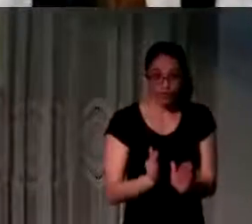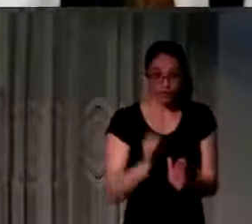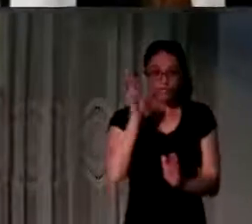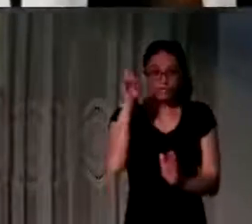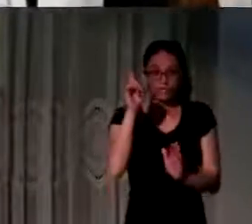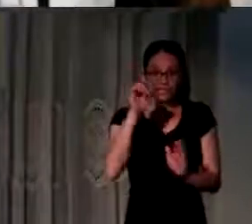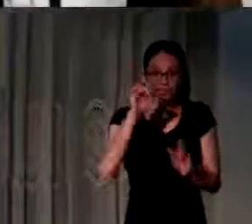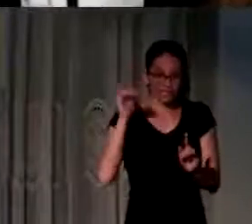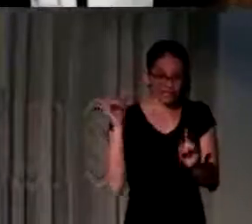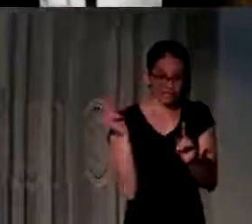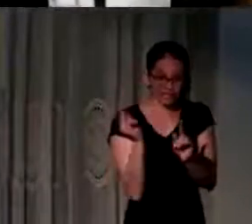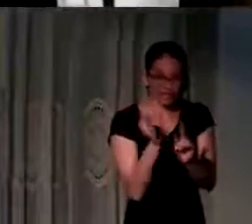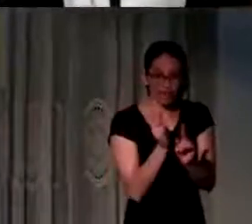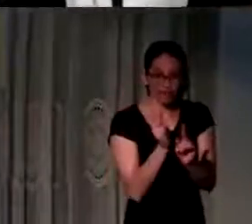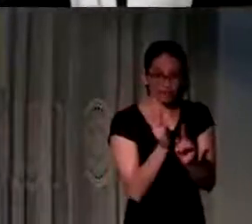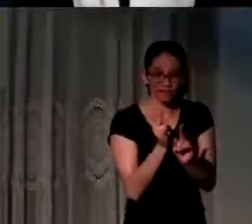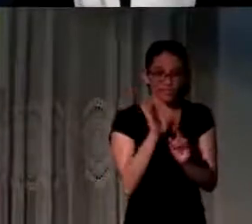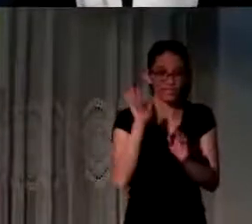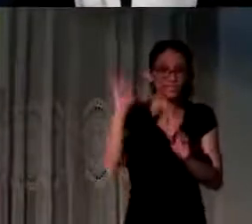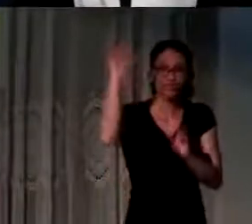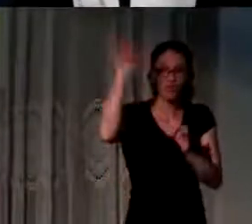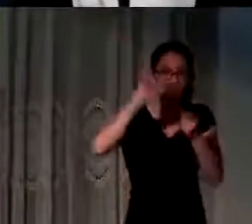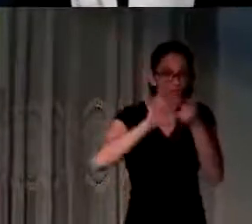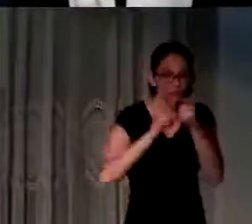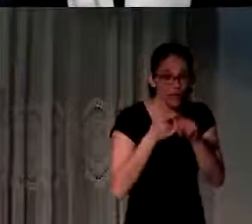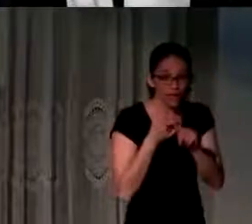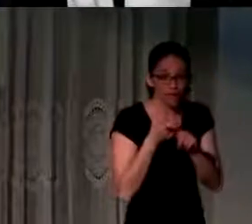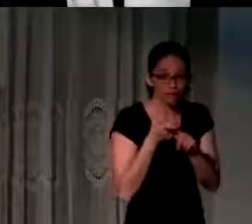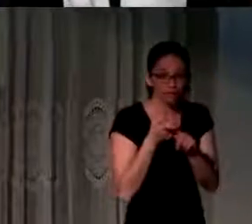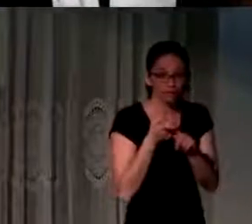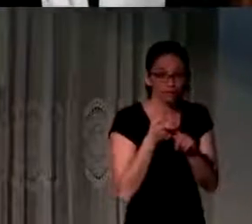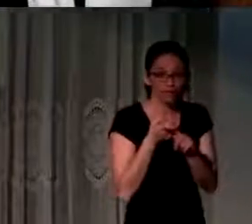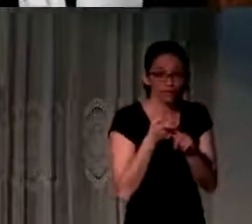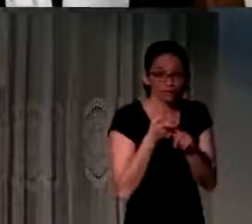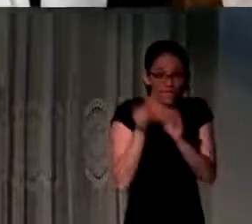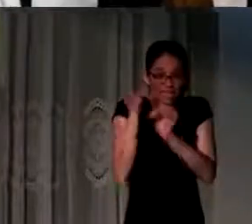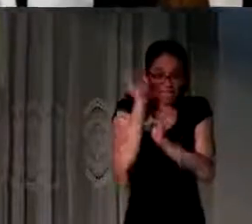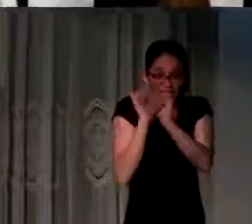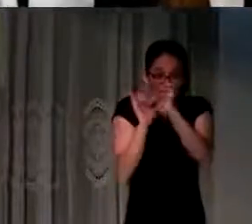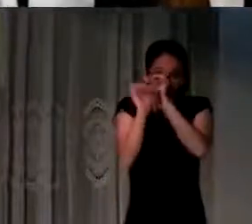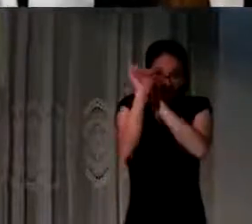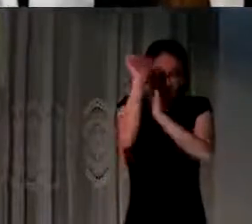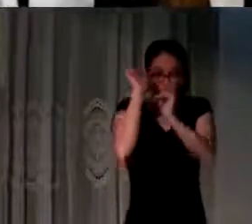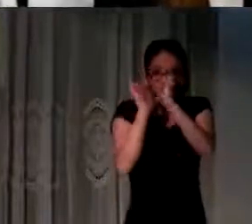lover, friend, and eternal king.